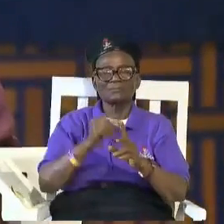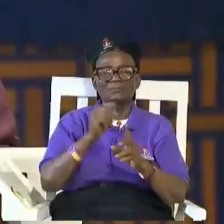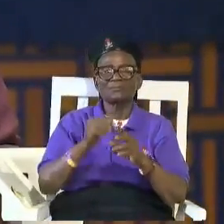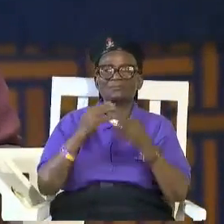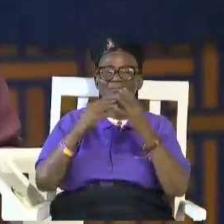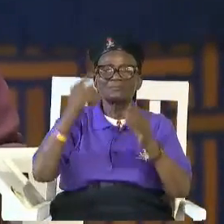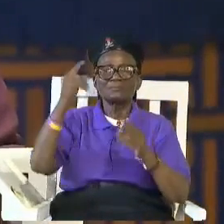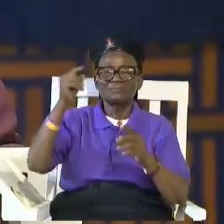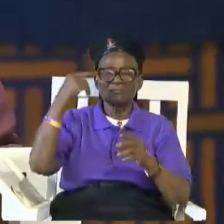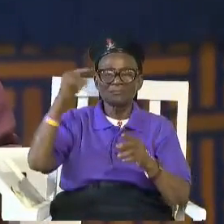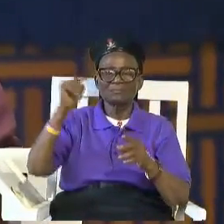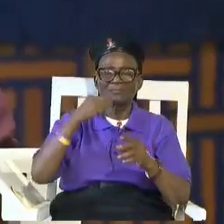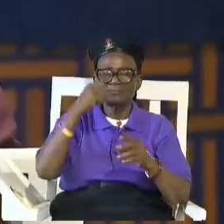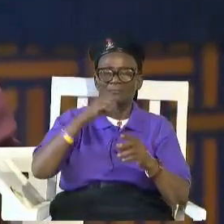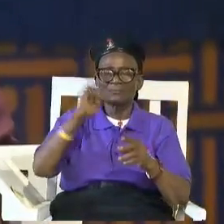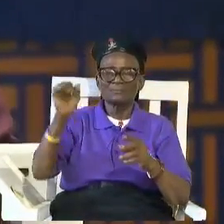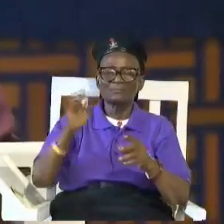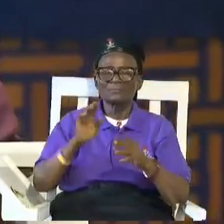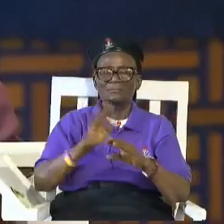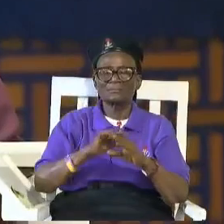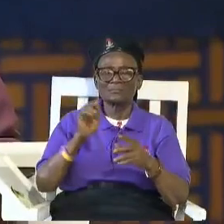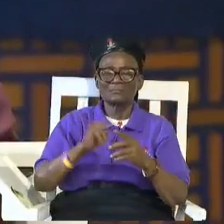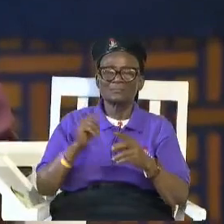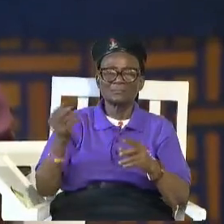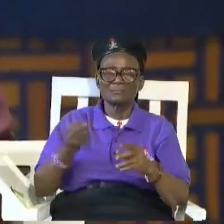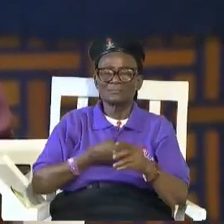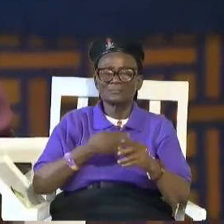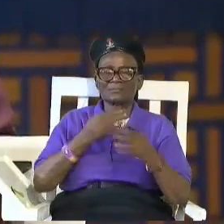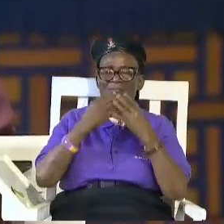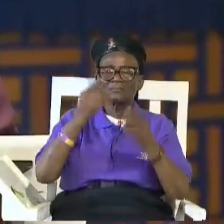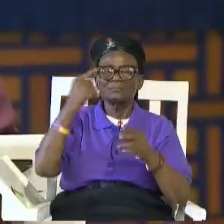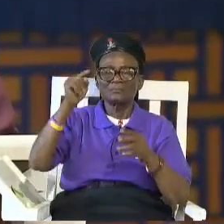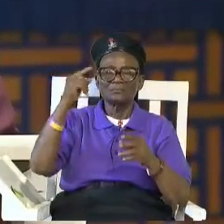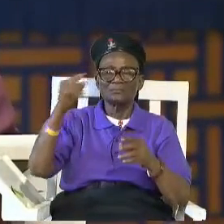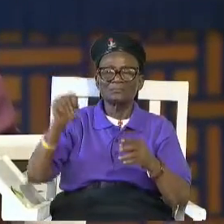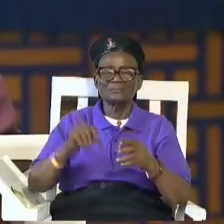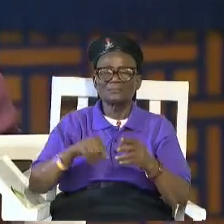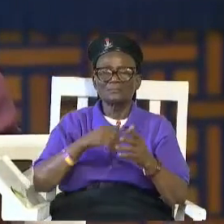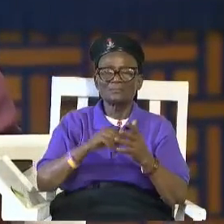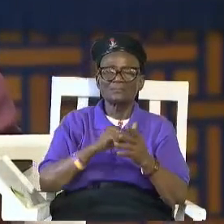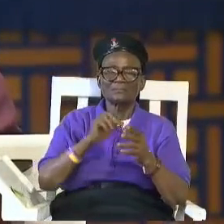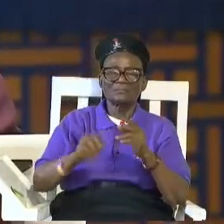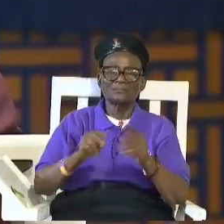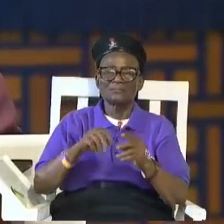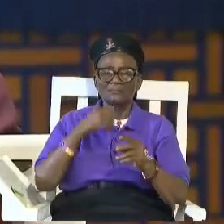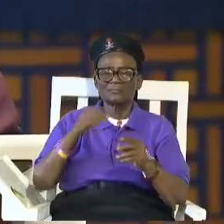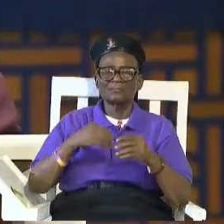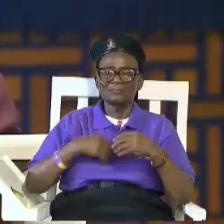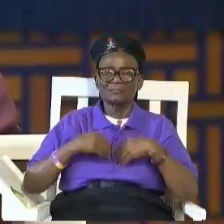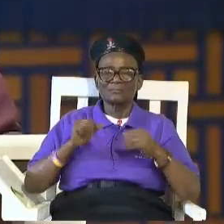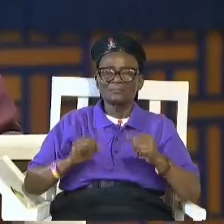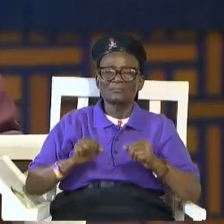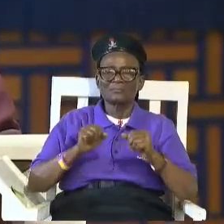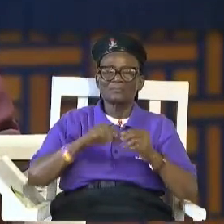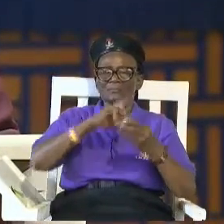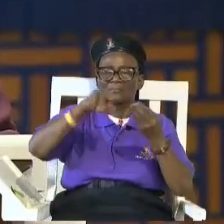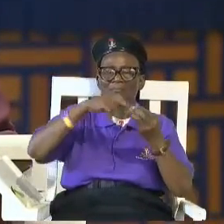Thank you for speaking to us. And thank you for these people who have surrendered their lives to you